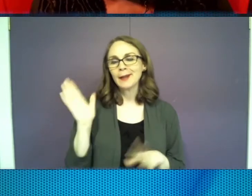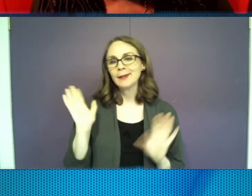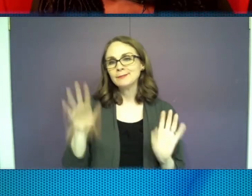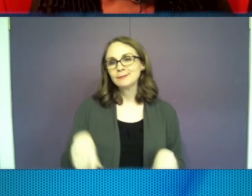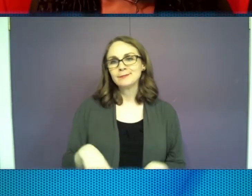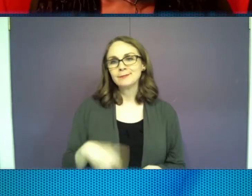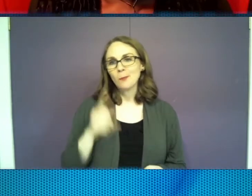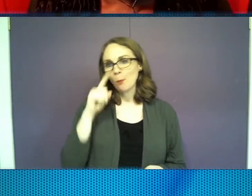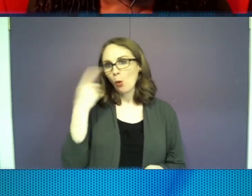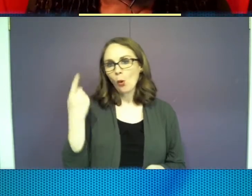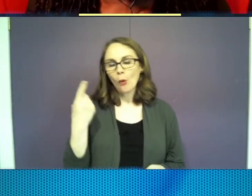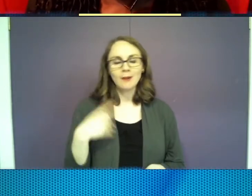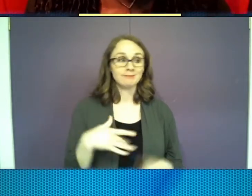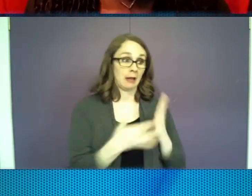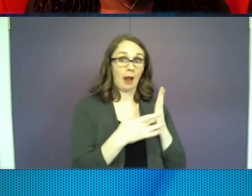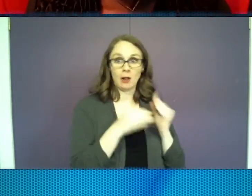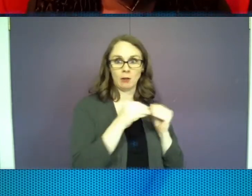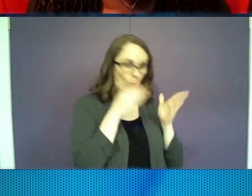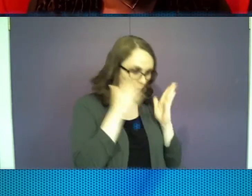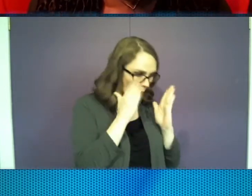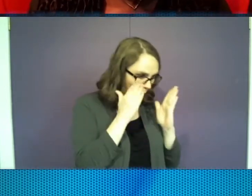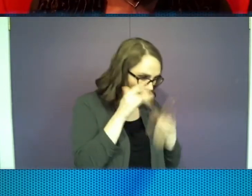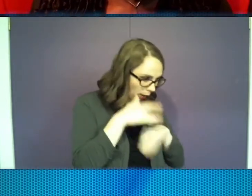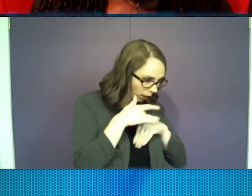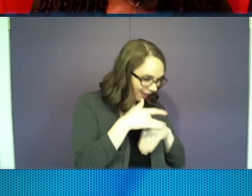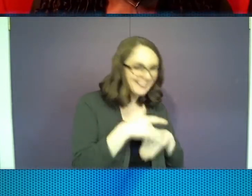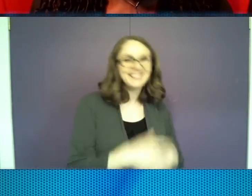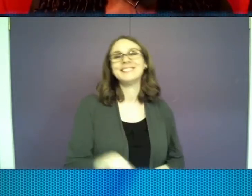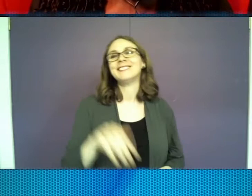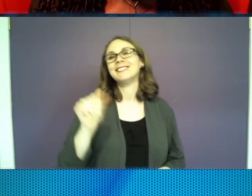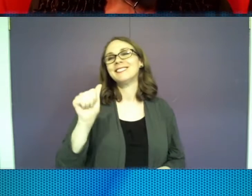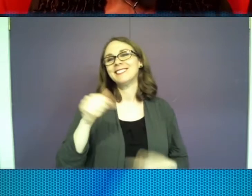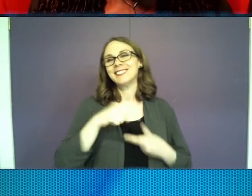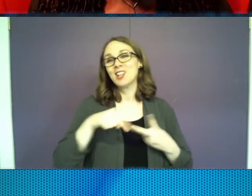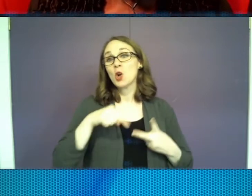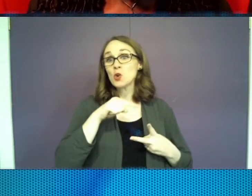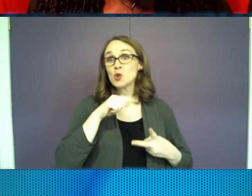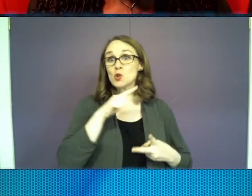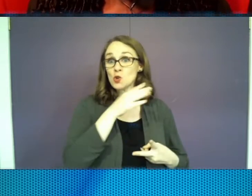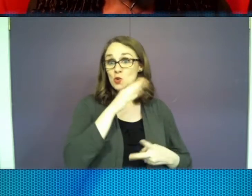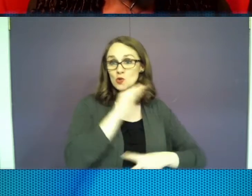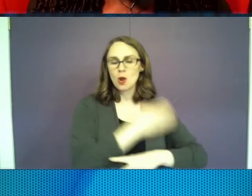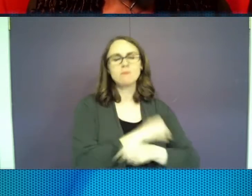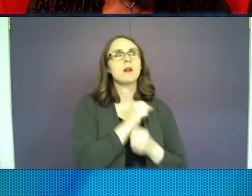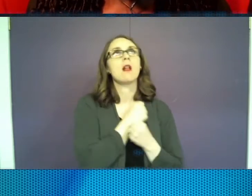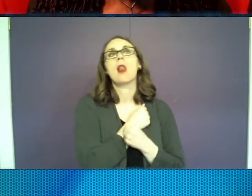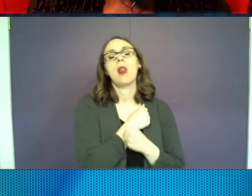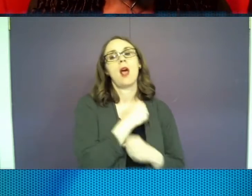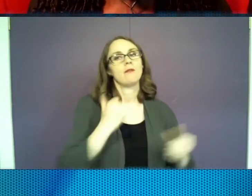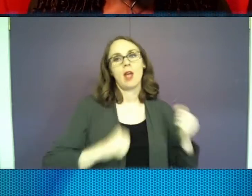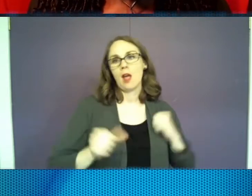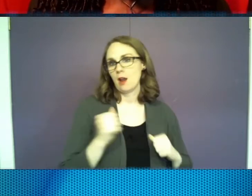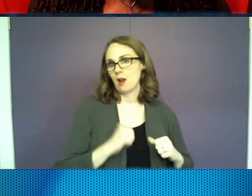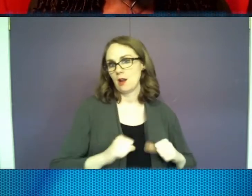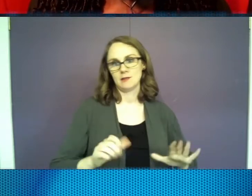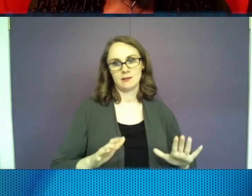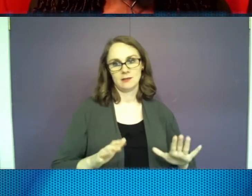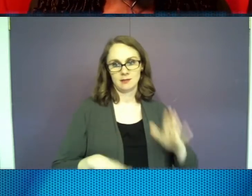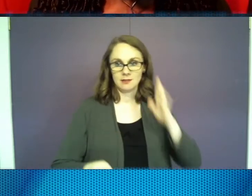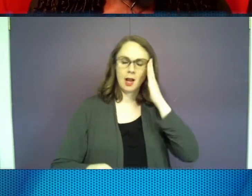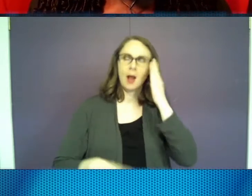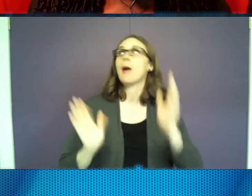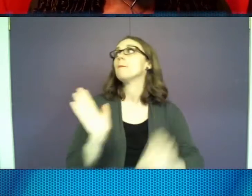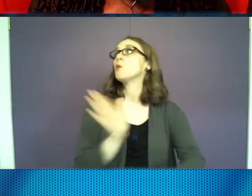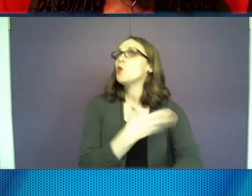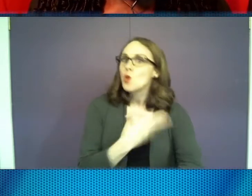in technology, But Amanda and Angelina, they love acting. They love performance. They love music